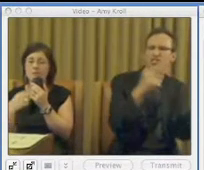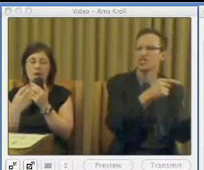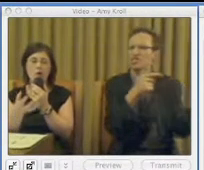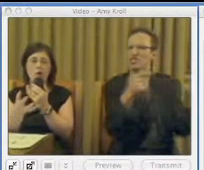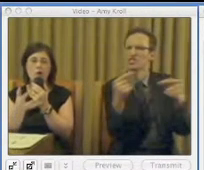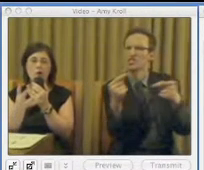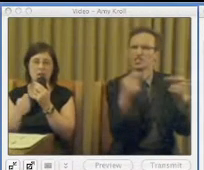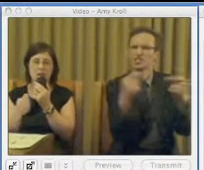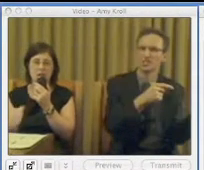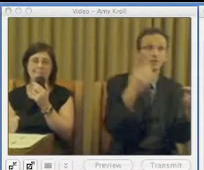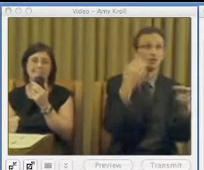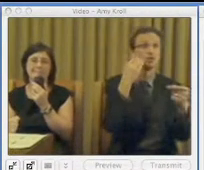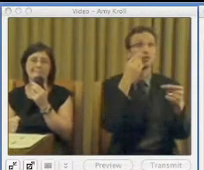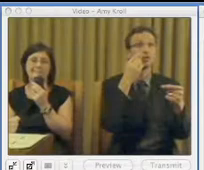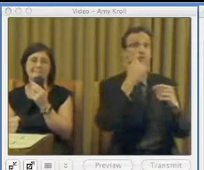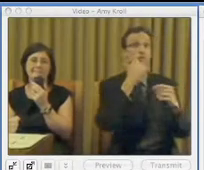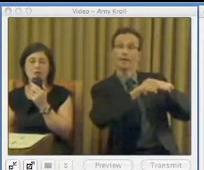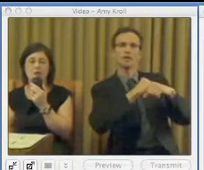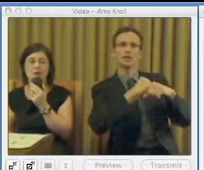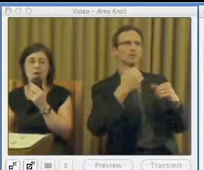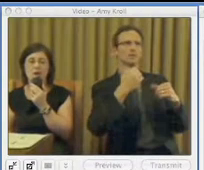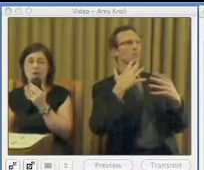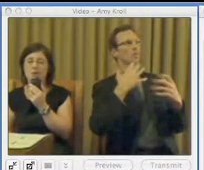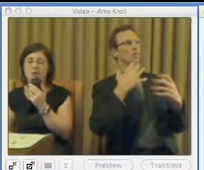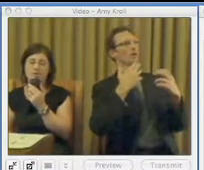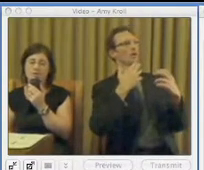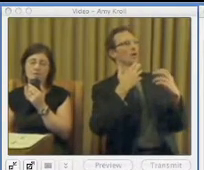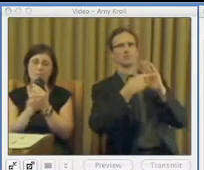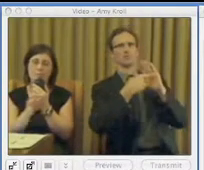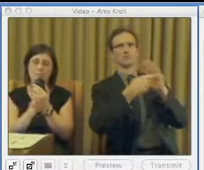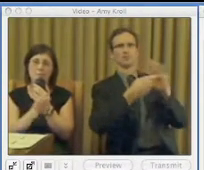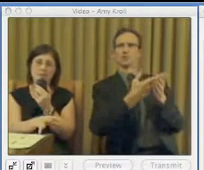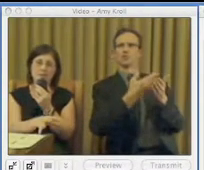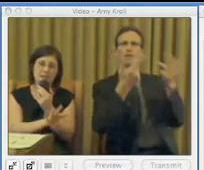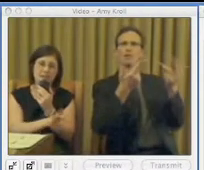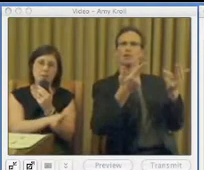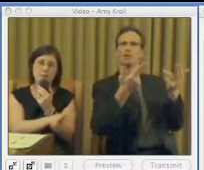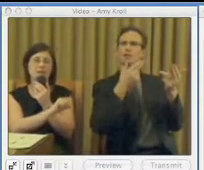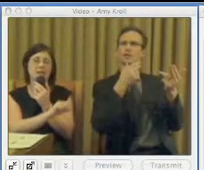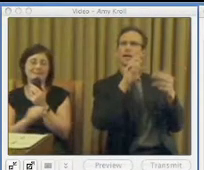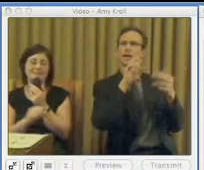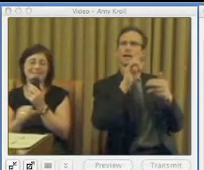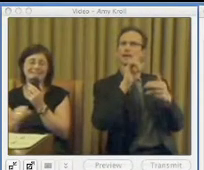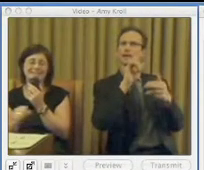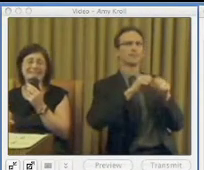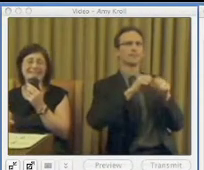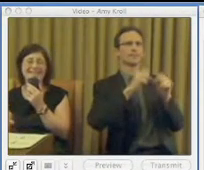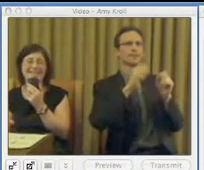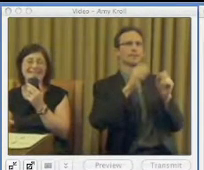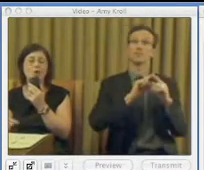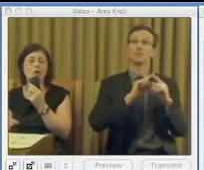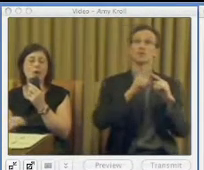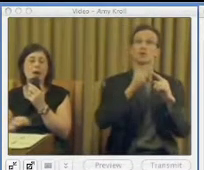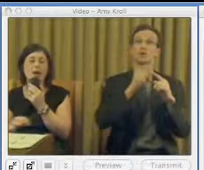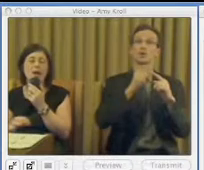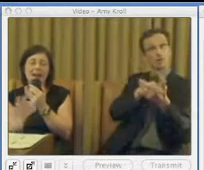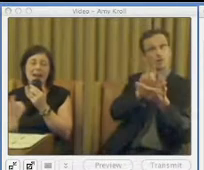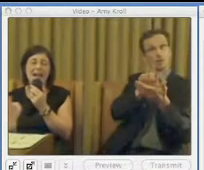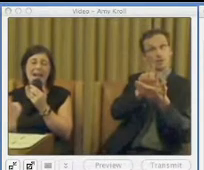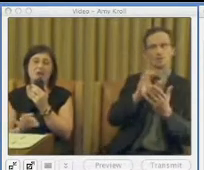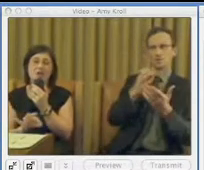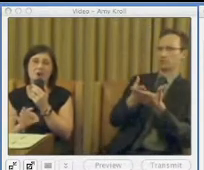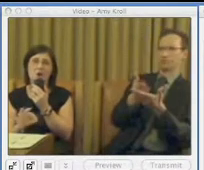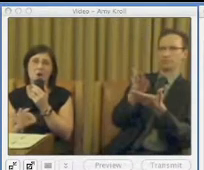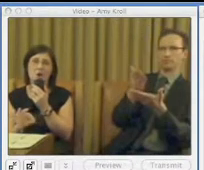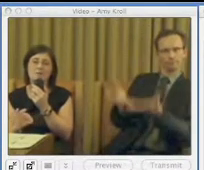A defendant wants to be found not guilty. The prosecuting lawyer wants to find that person guilty.